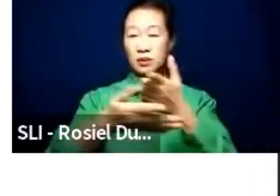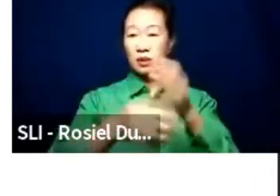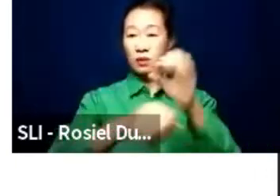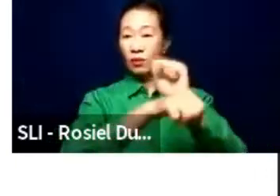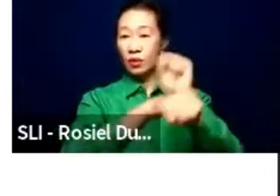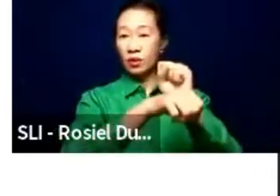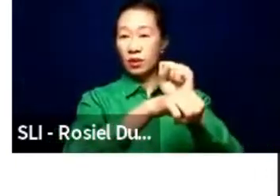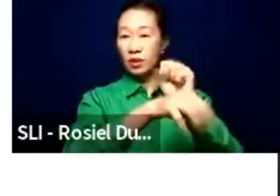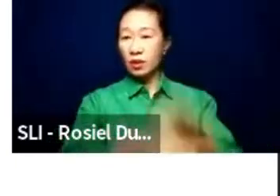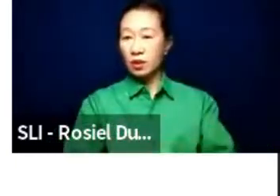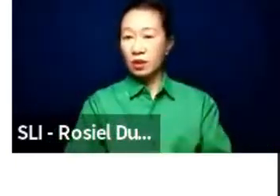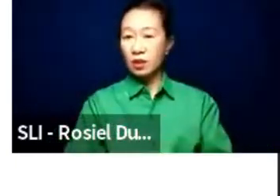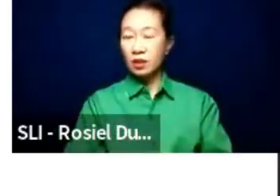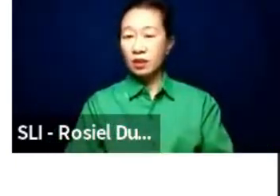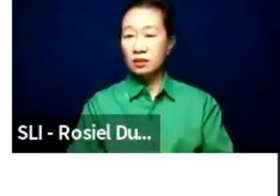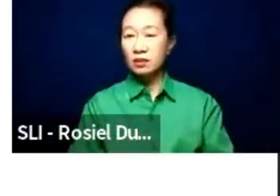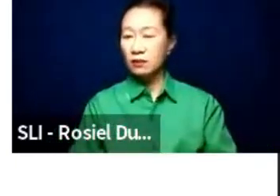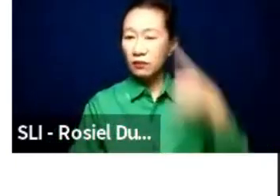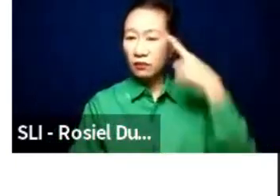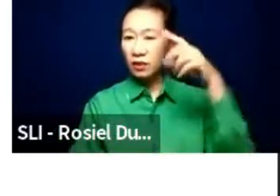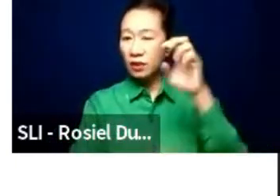part of economic